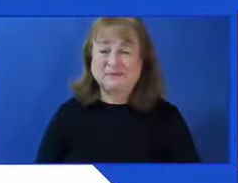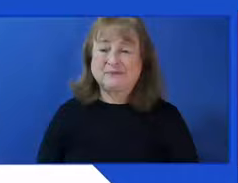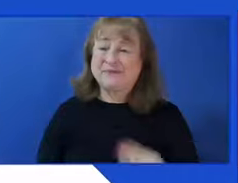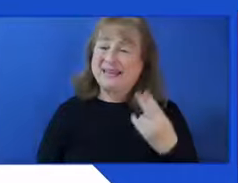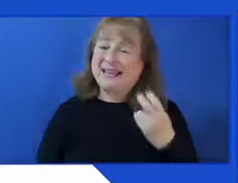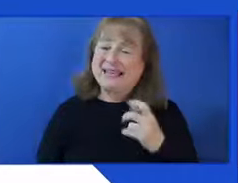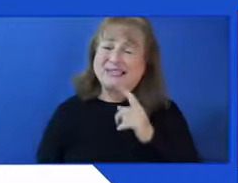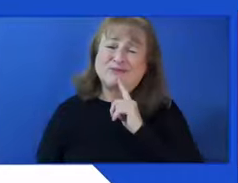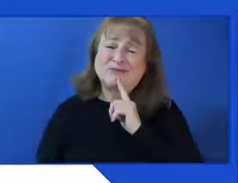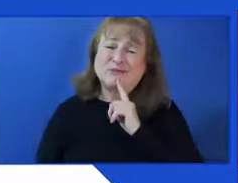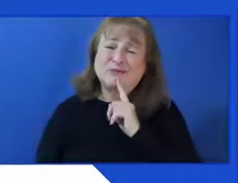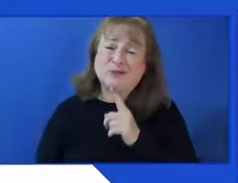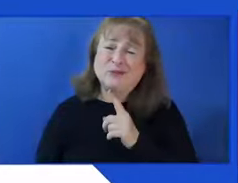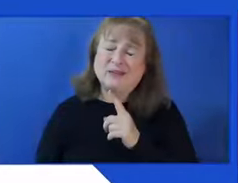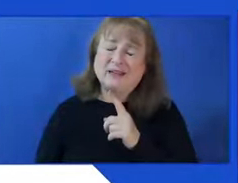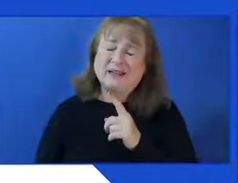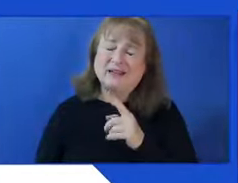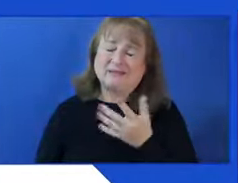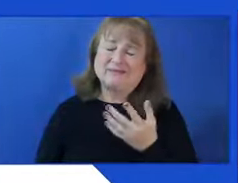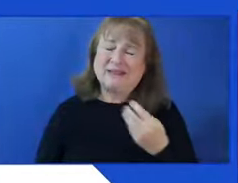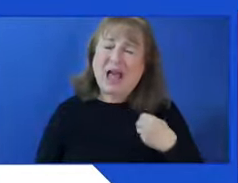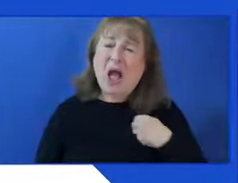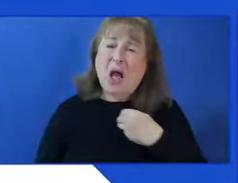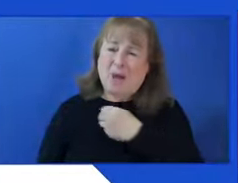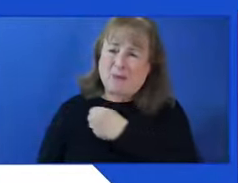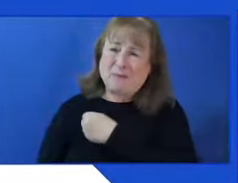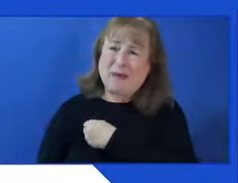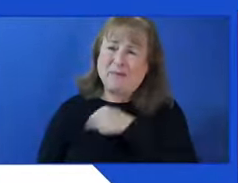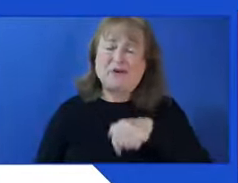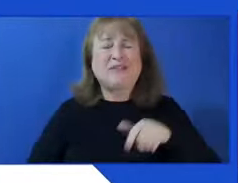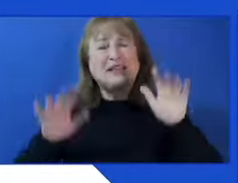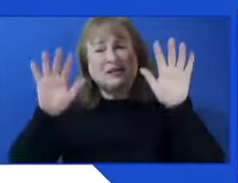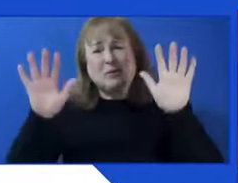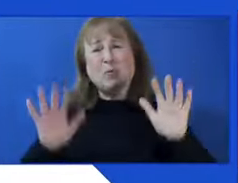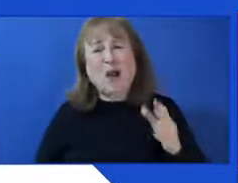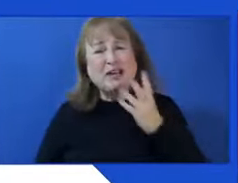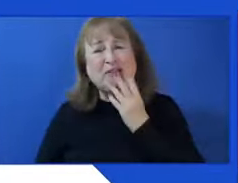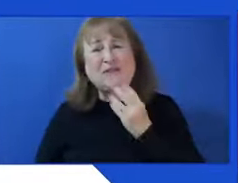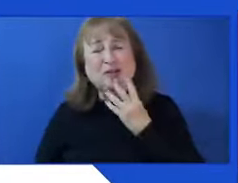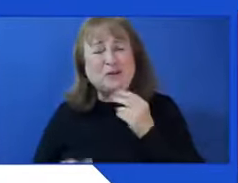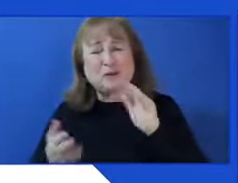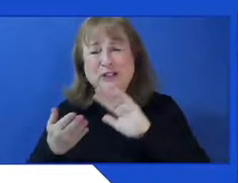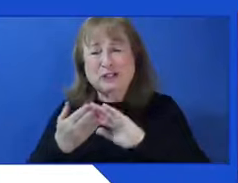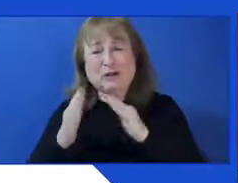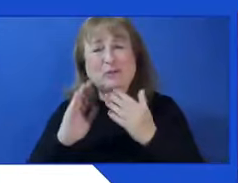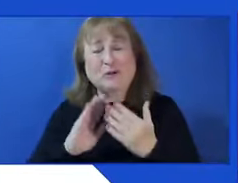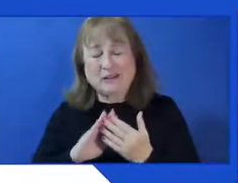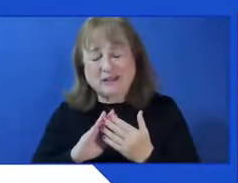truly a member of this wonderful Jewish community.